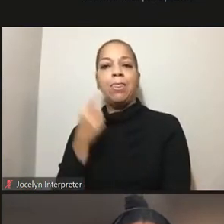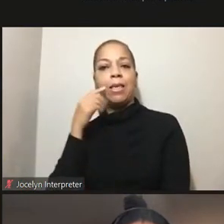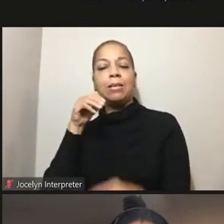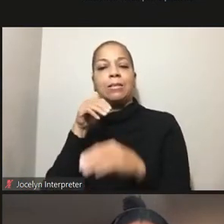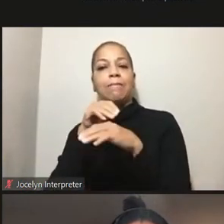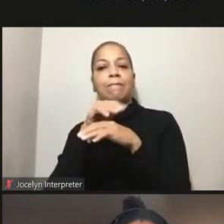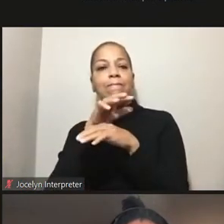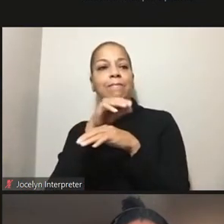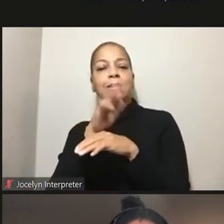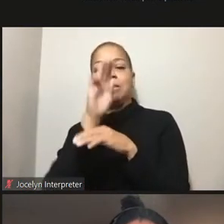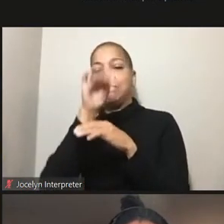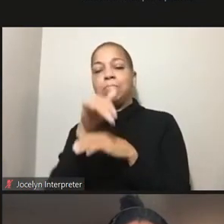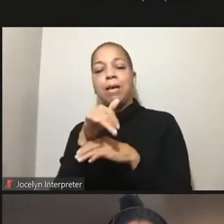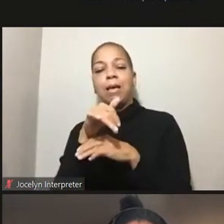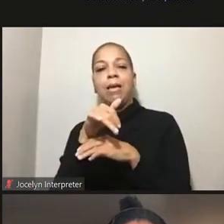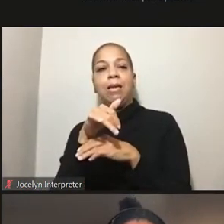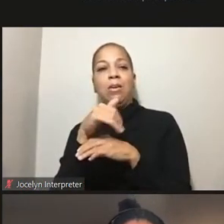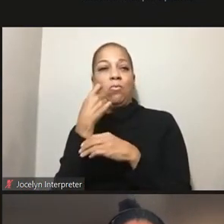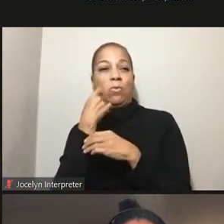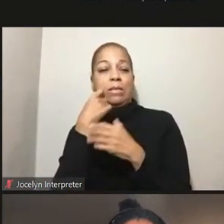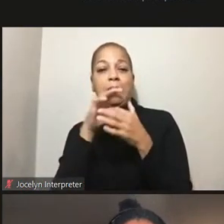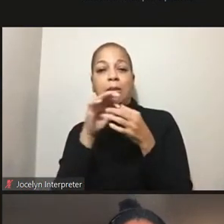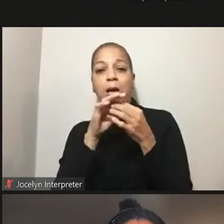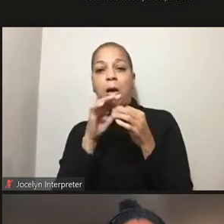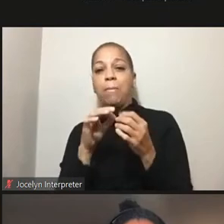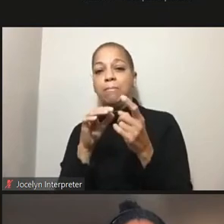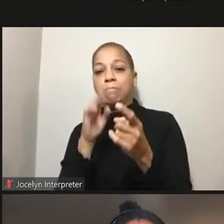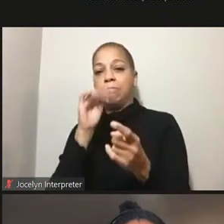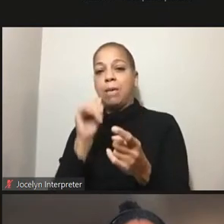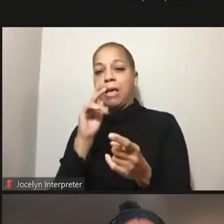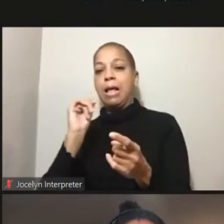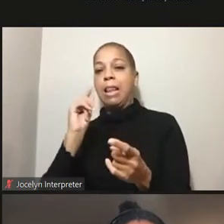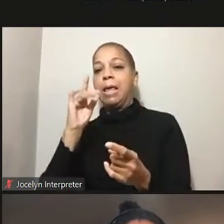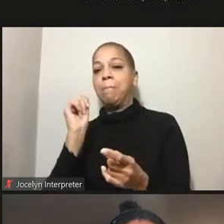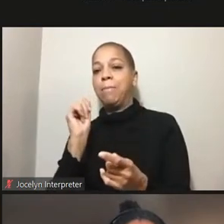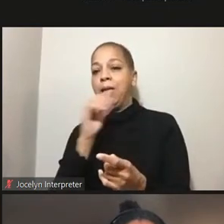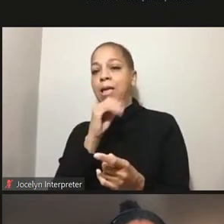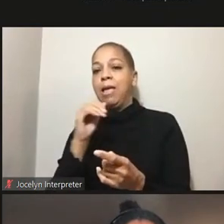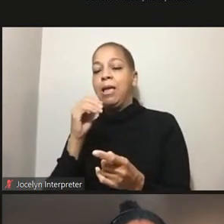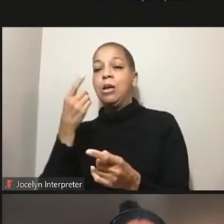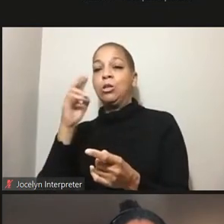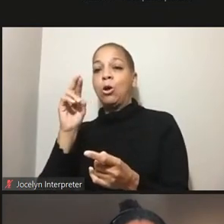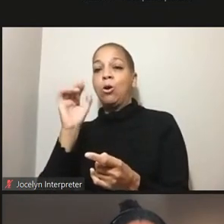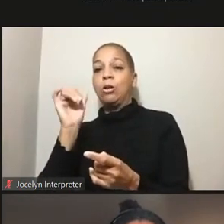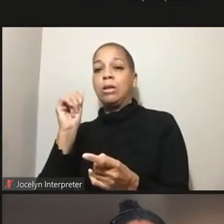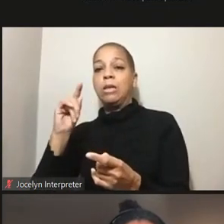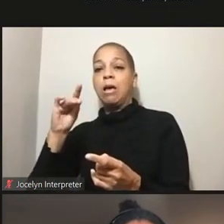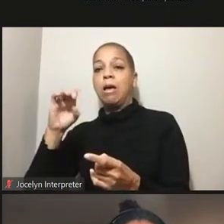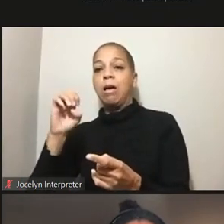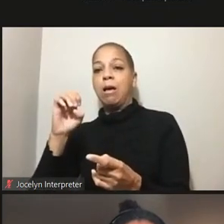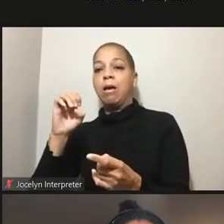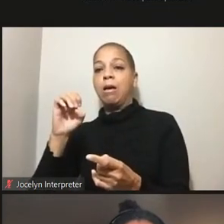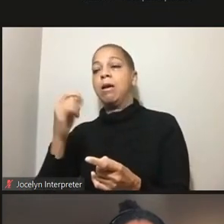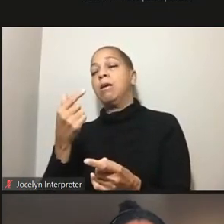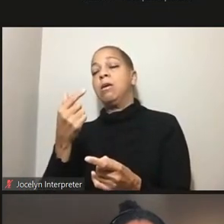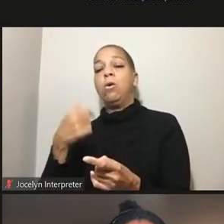Kalima and Dr. Young in the ways in which we are in a mode of rapidity,